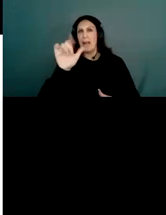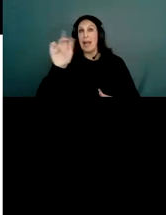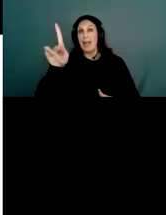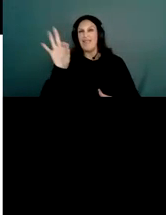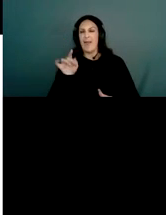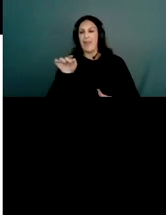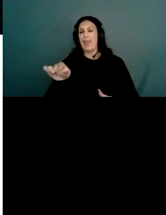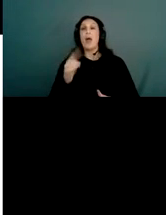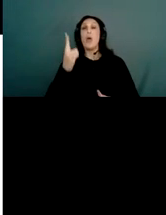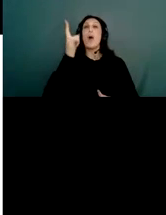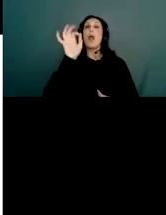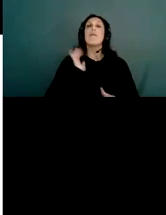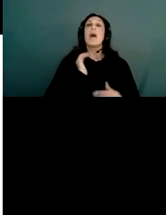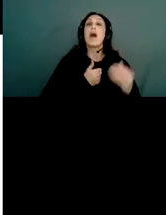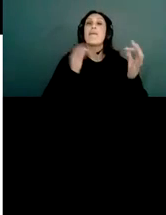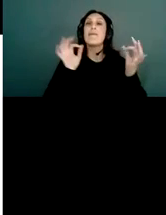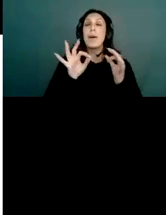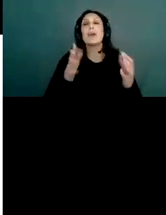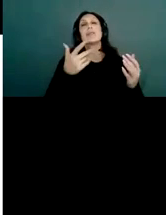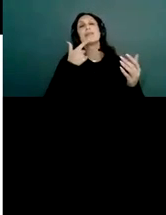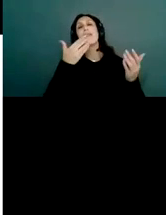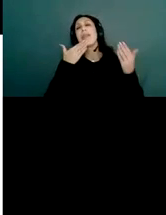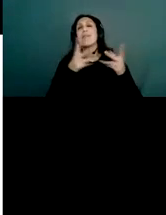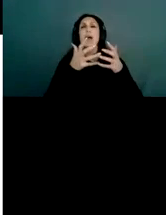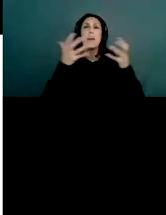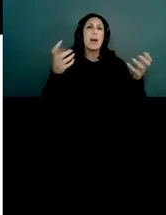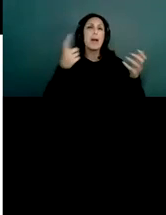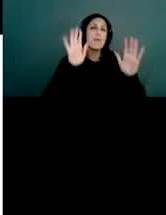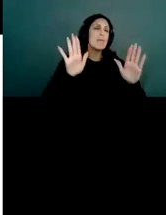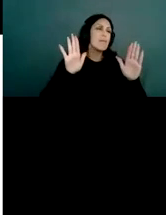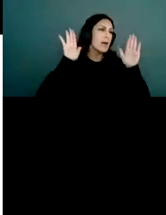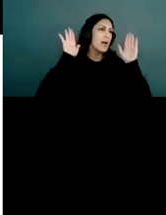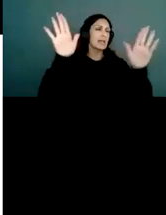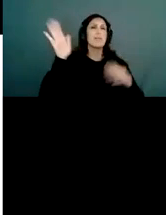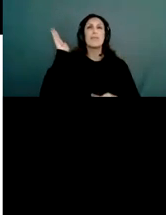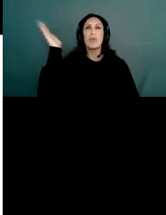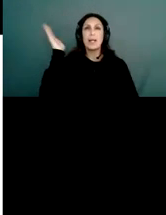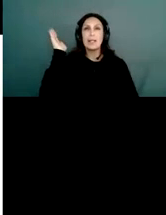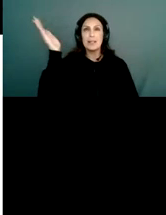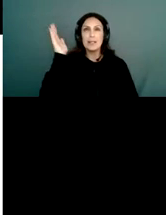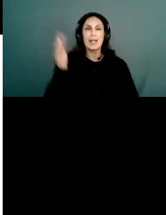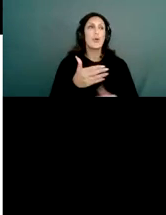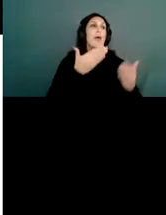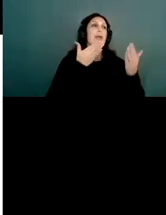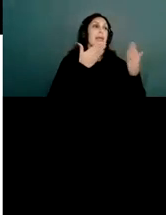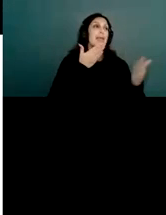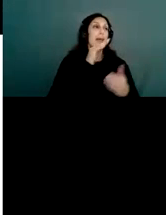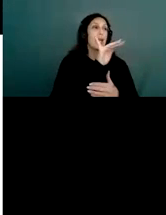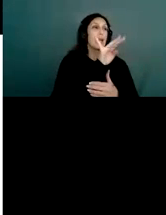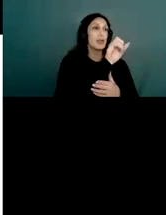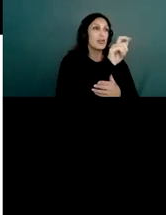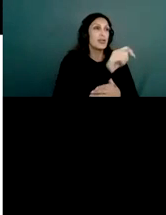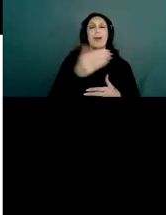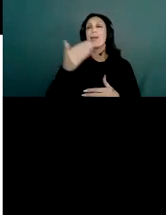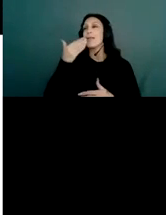one of our families. Thank you very much for an excellent presentation. So thank you, Janet and Corey. This has been